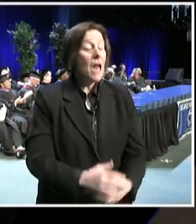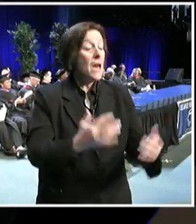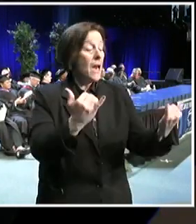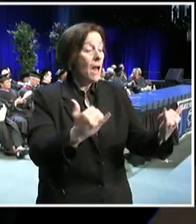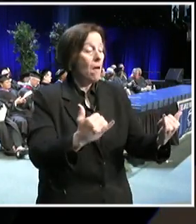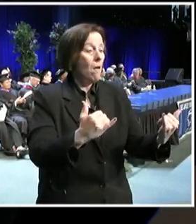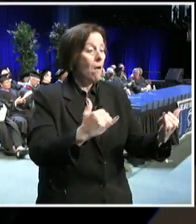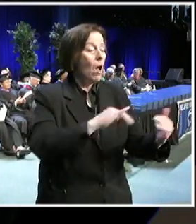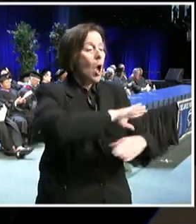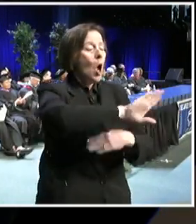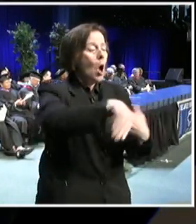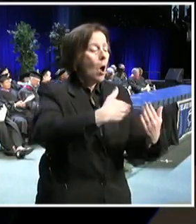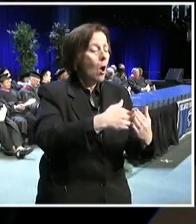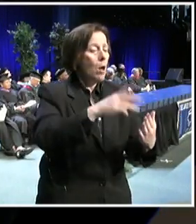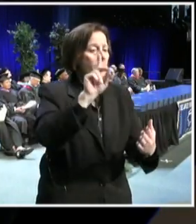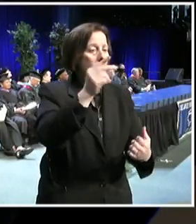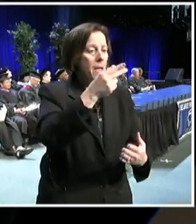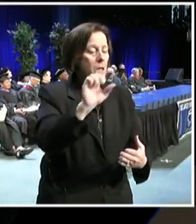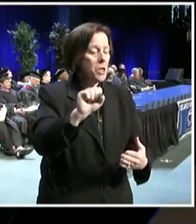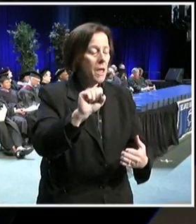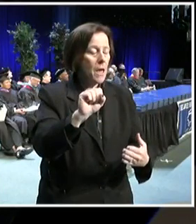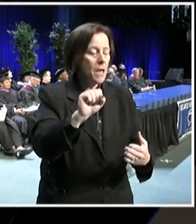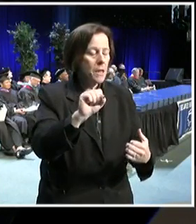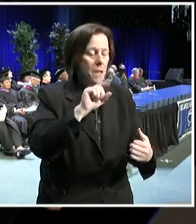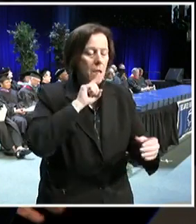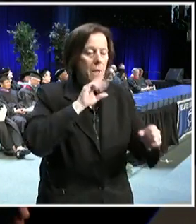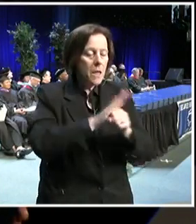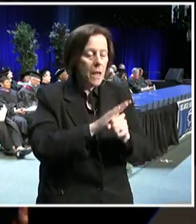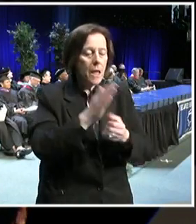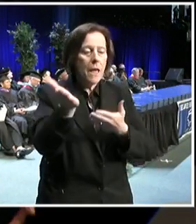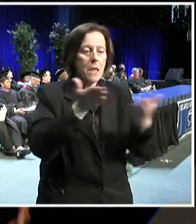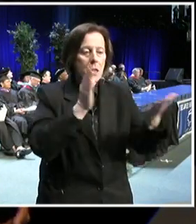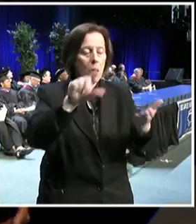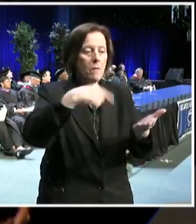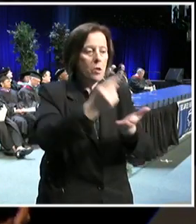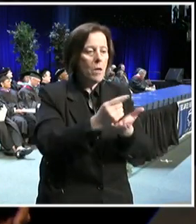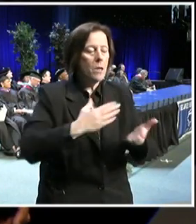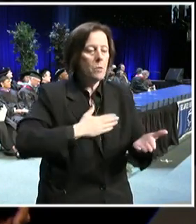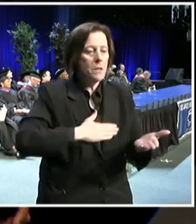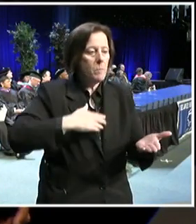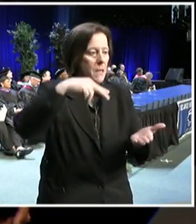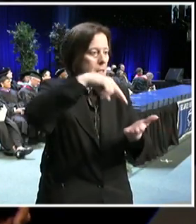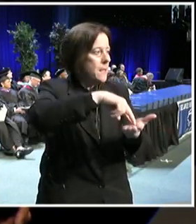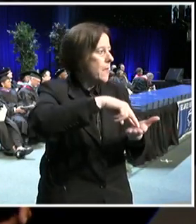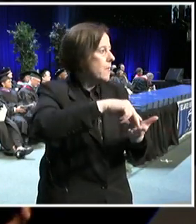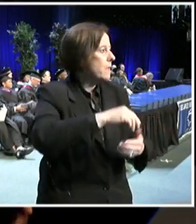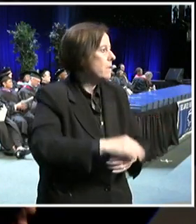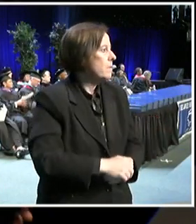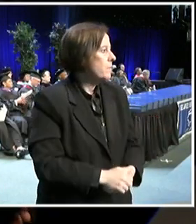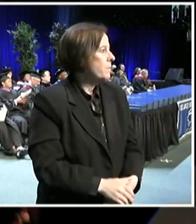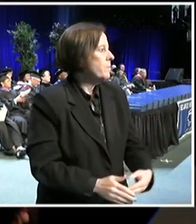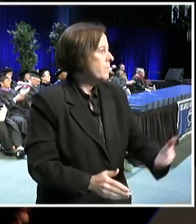Now, would all of the Dekaney High School dedicated service graduates please stand?